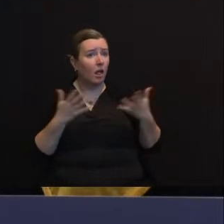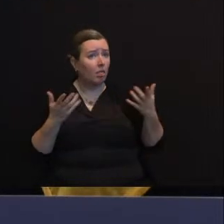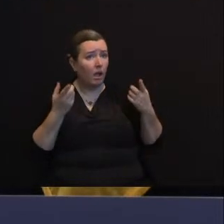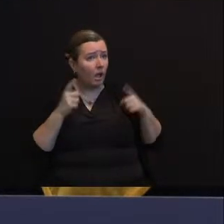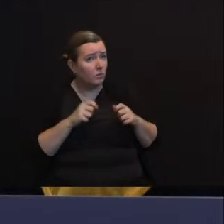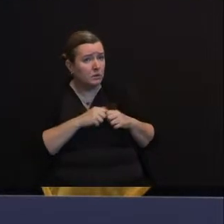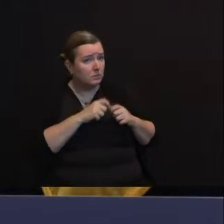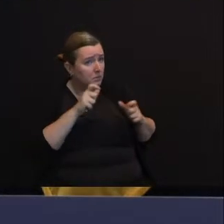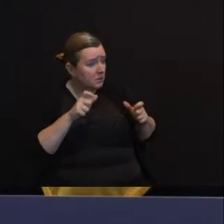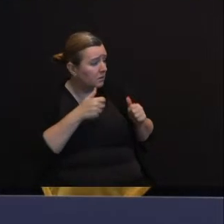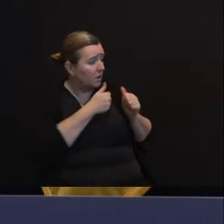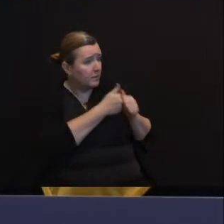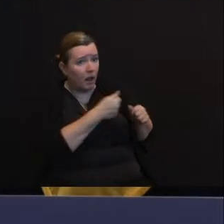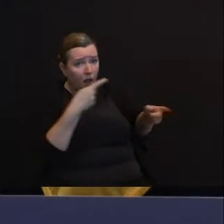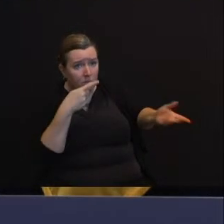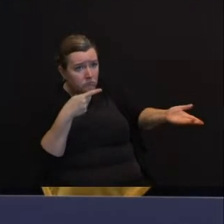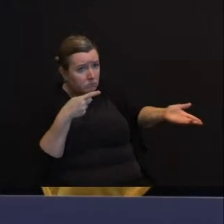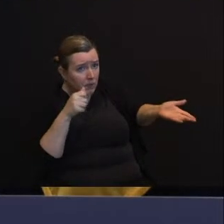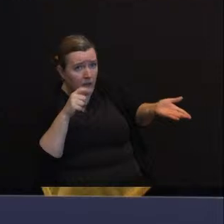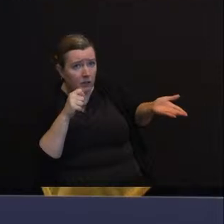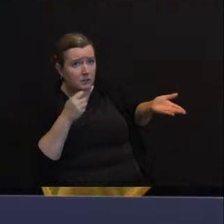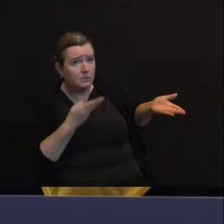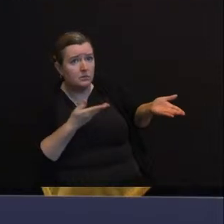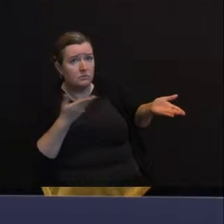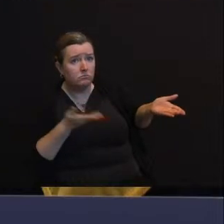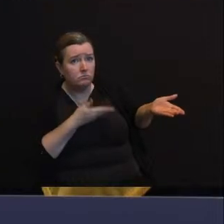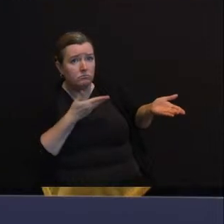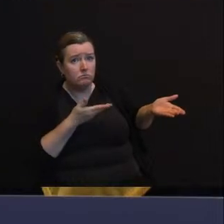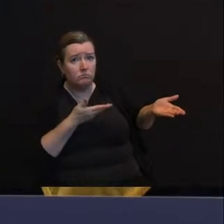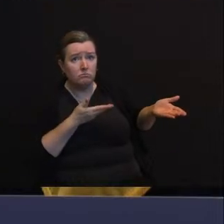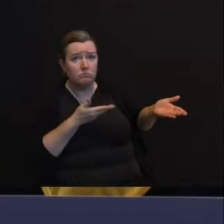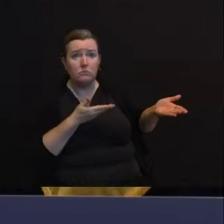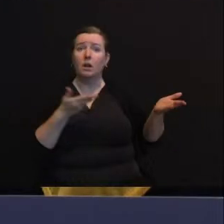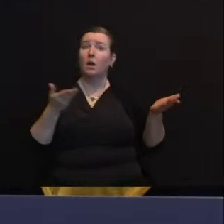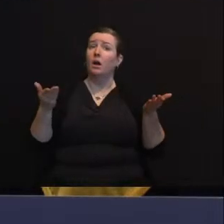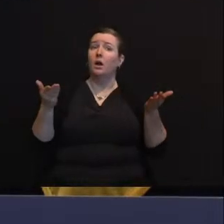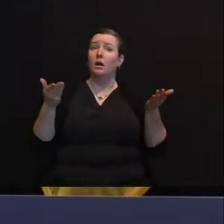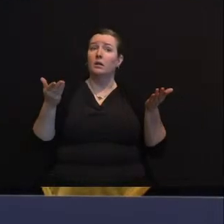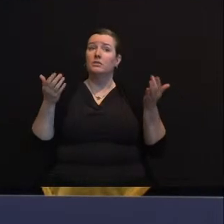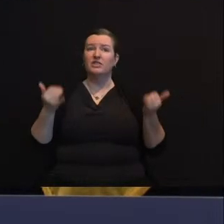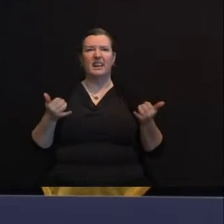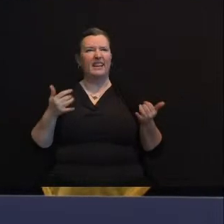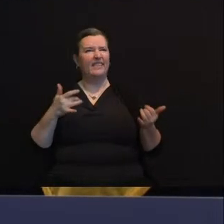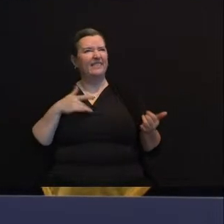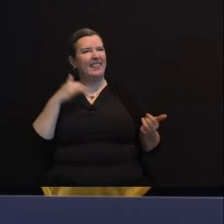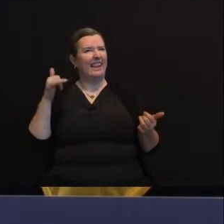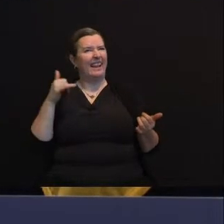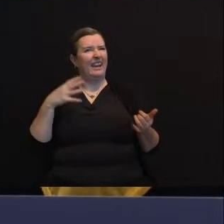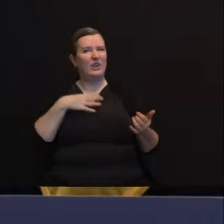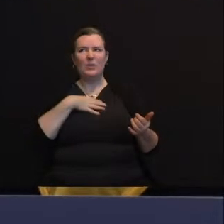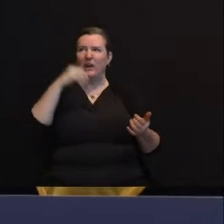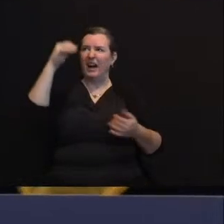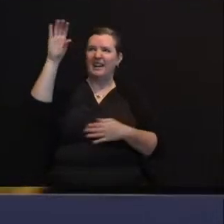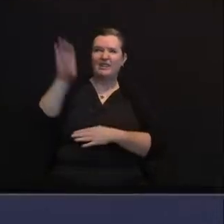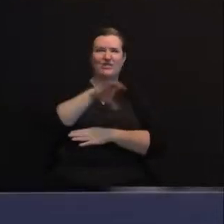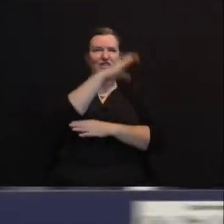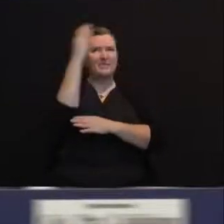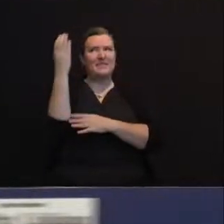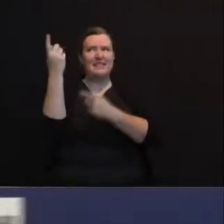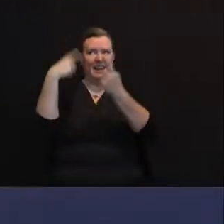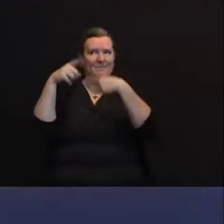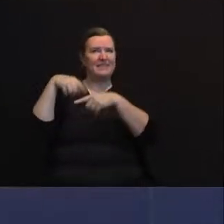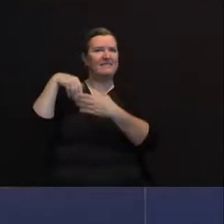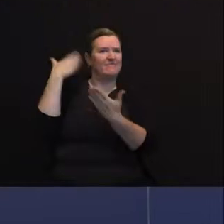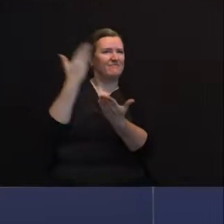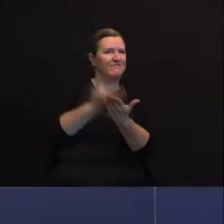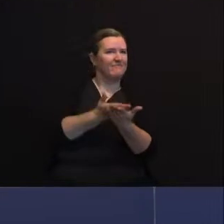We got a little bit of a preview of a white Christmas driving over here. Any updates you have on compliance, weather, or other matters? Thank you, Governor. Good